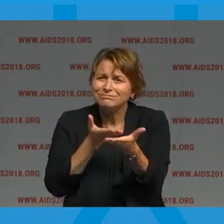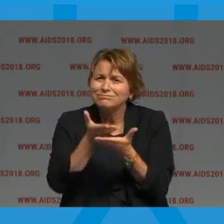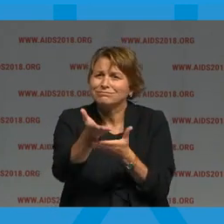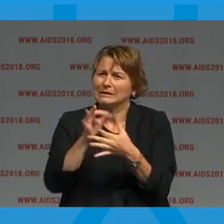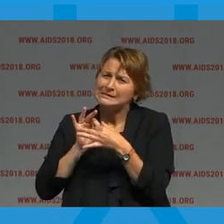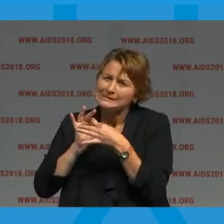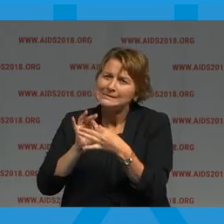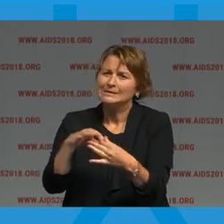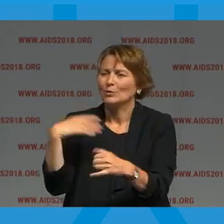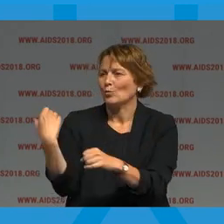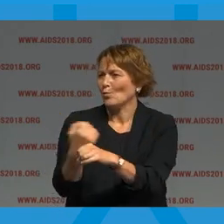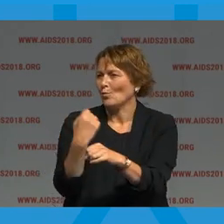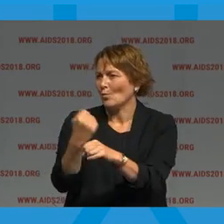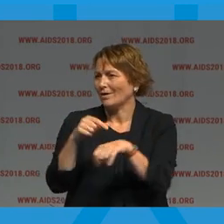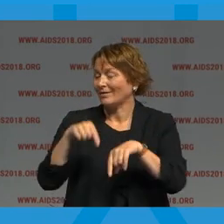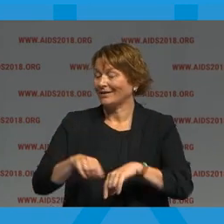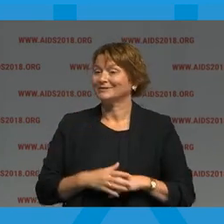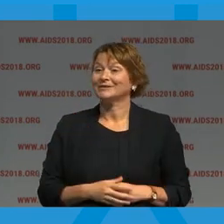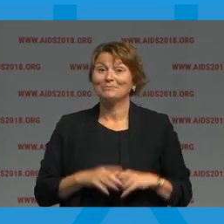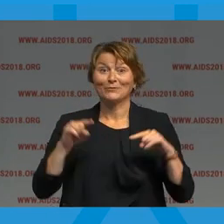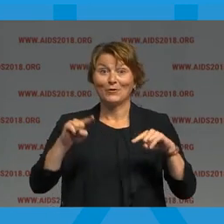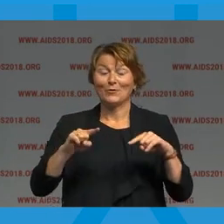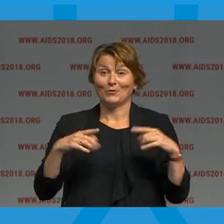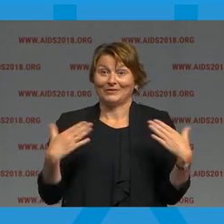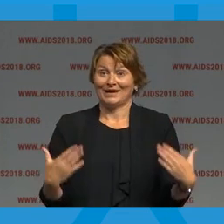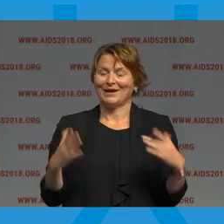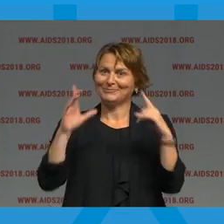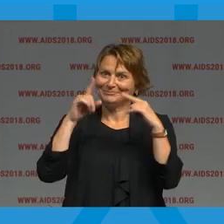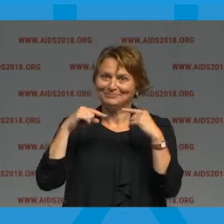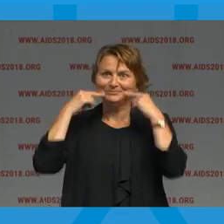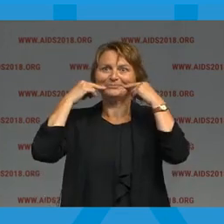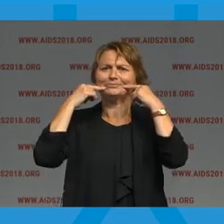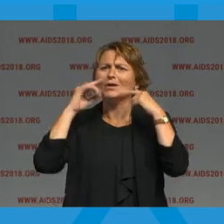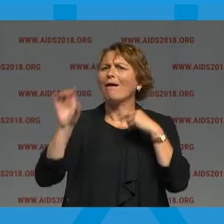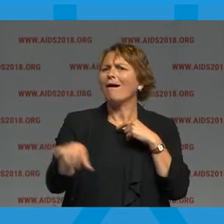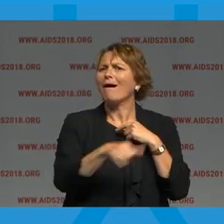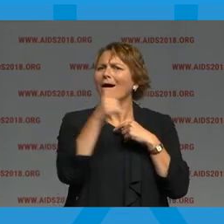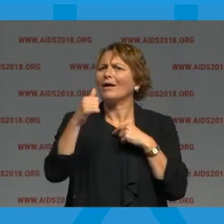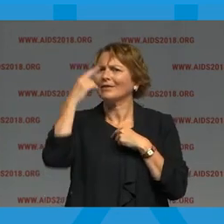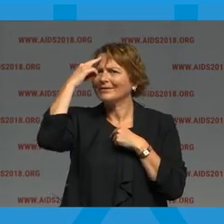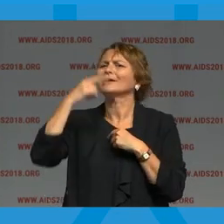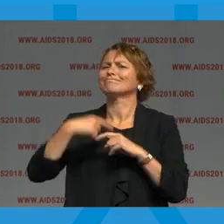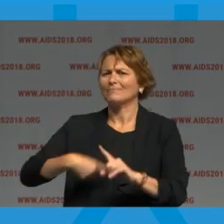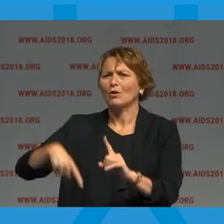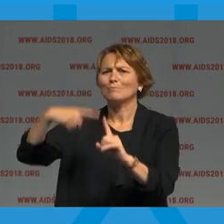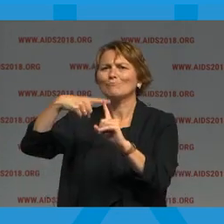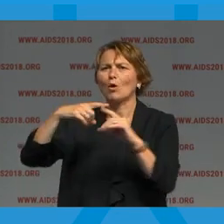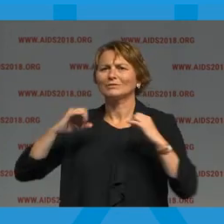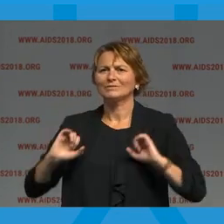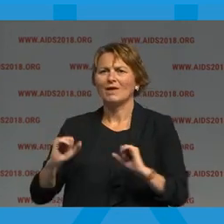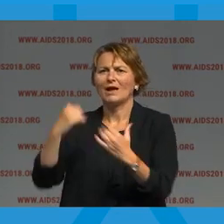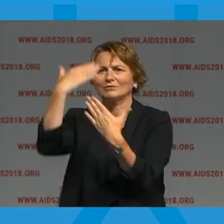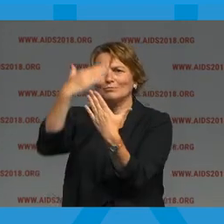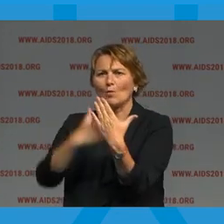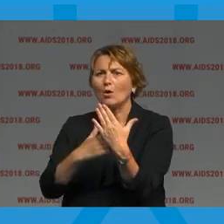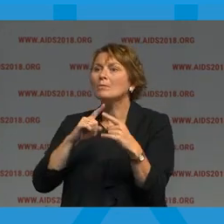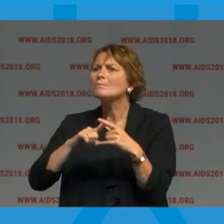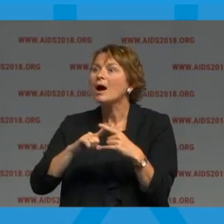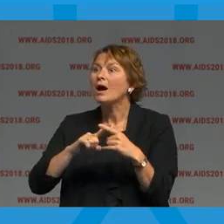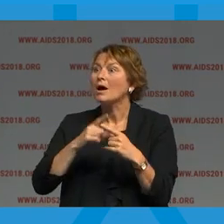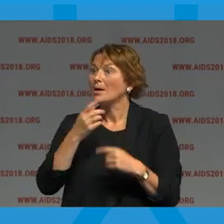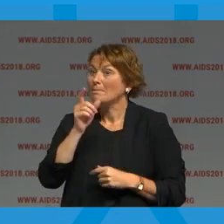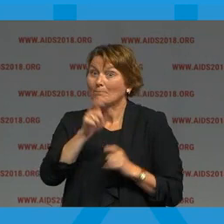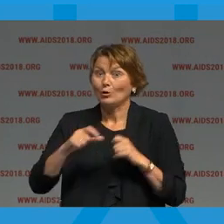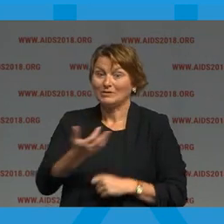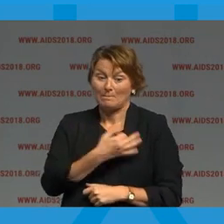on this challenge. Today it's my pleasure to announce another set of Positive Action Challenges prize winners, and we had